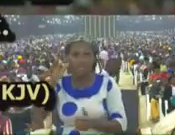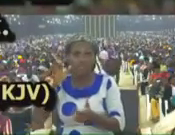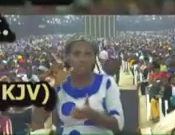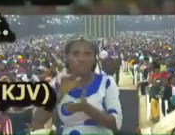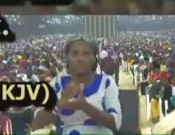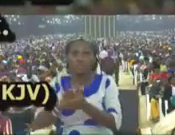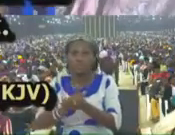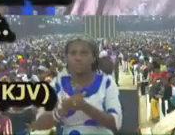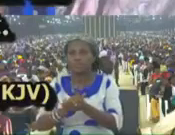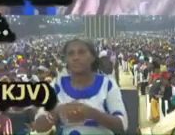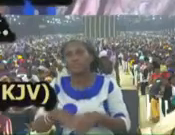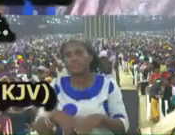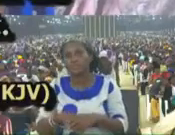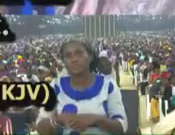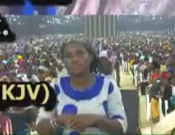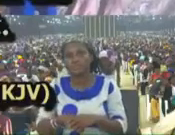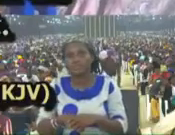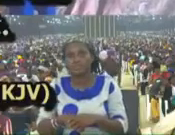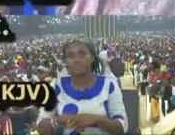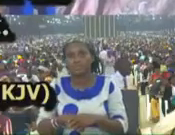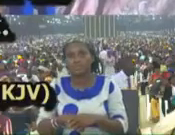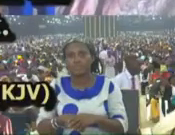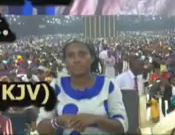other wife.